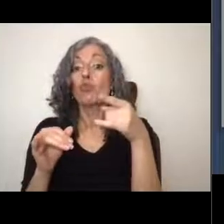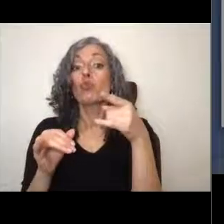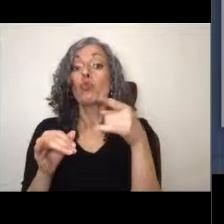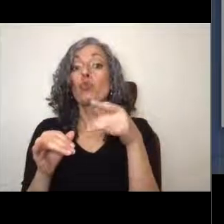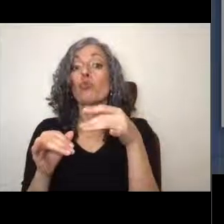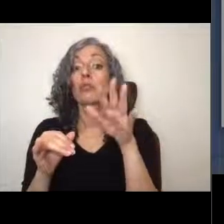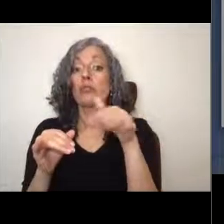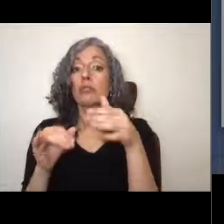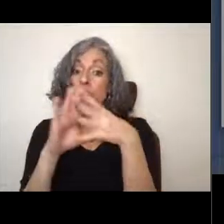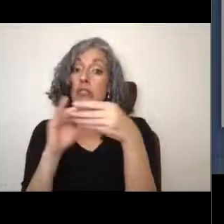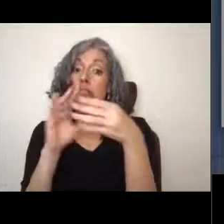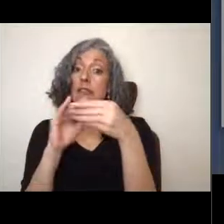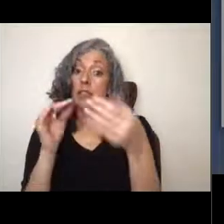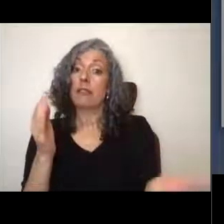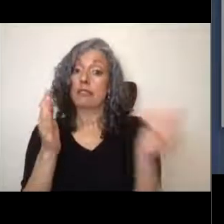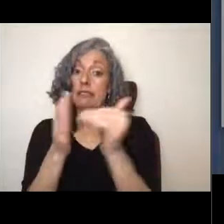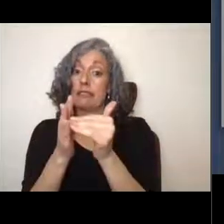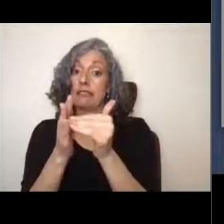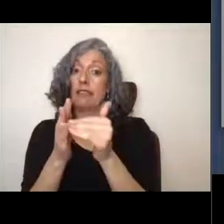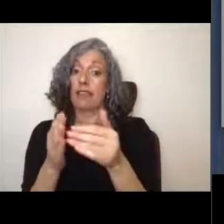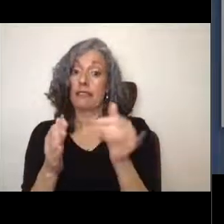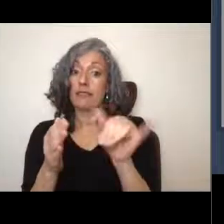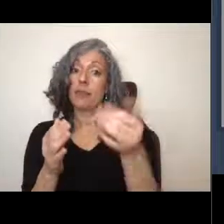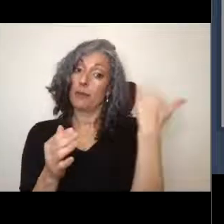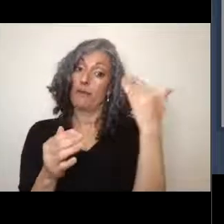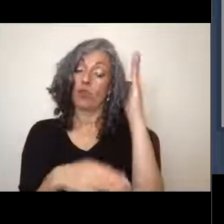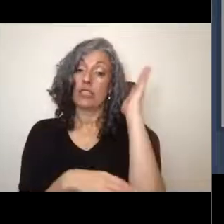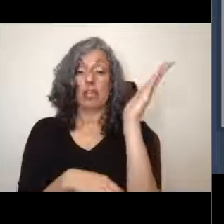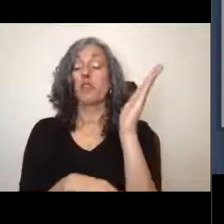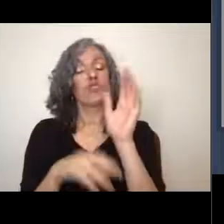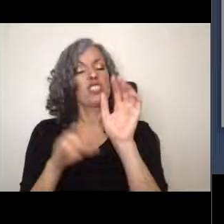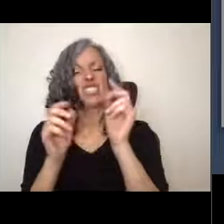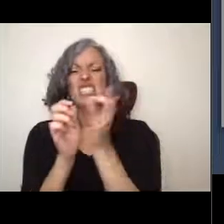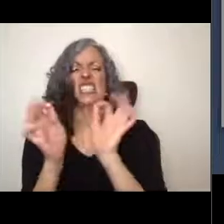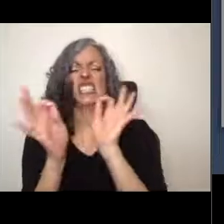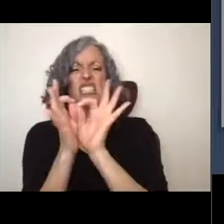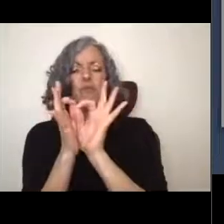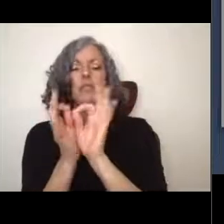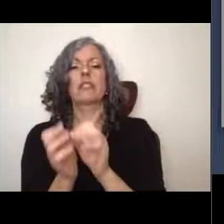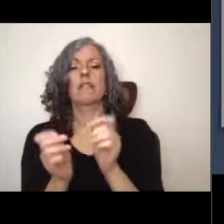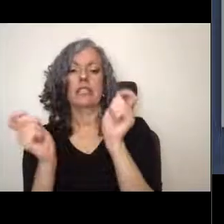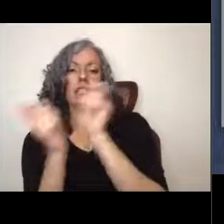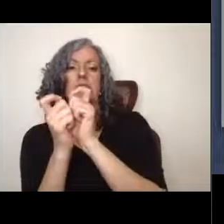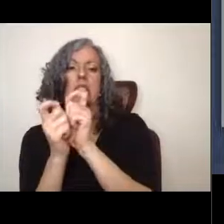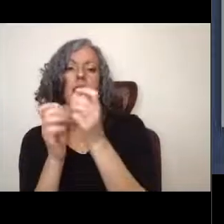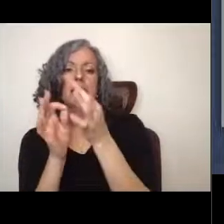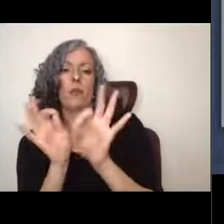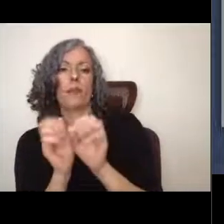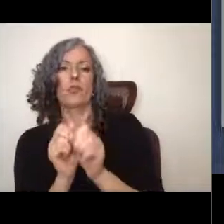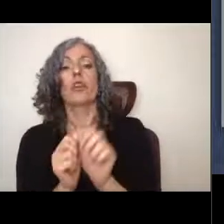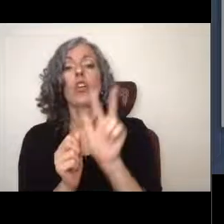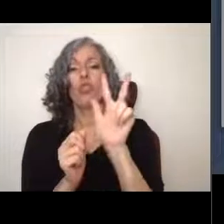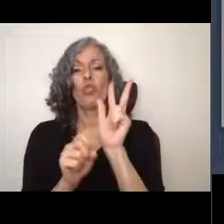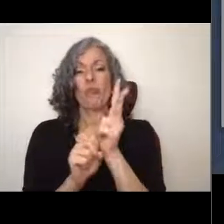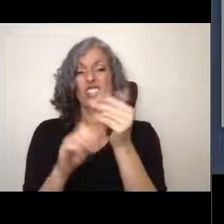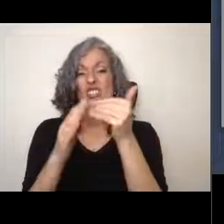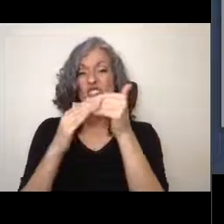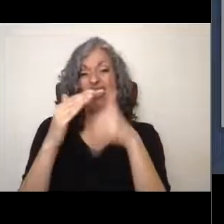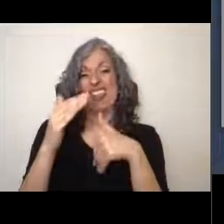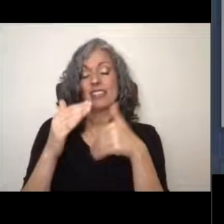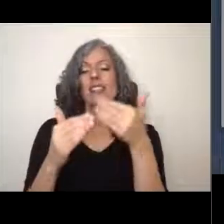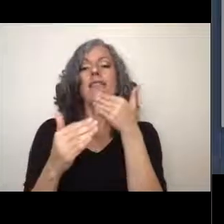said, simply make that statement. Since we often have many speakers, we ask that you make your point in 3 minutes or less. Thank you for joining us